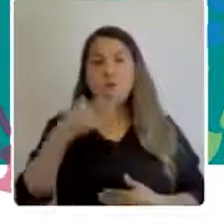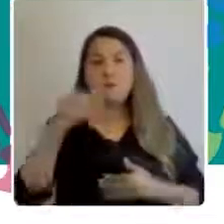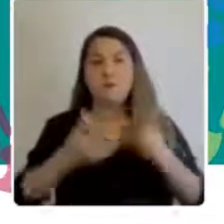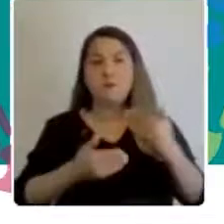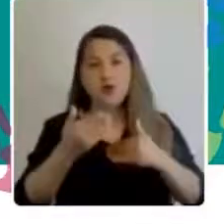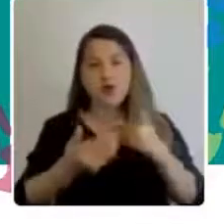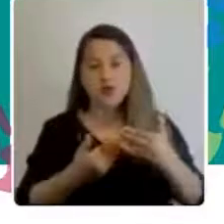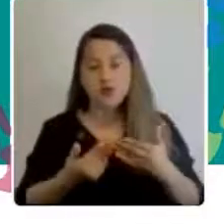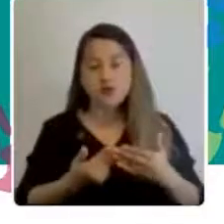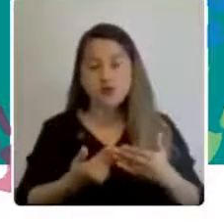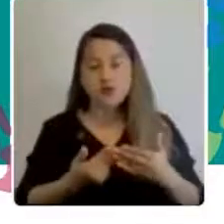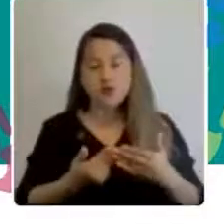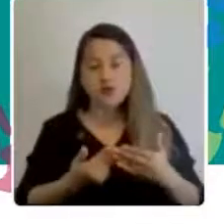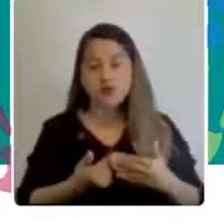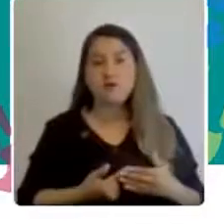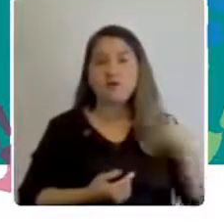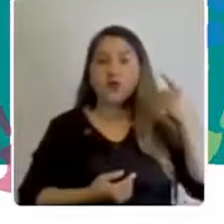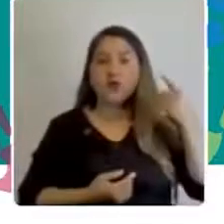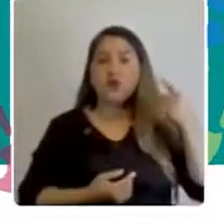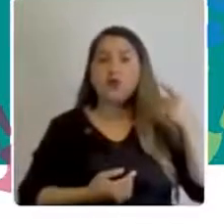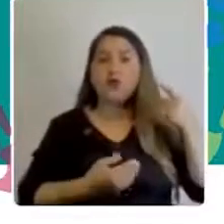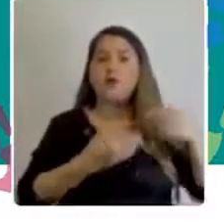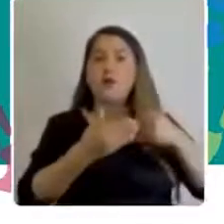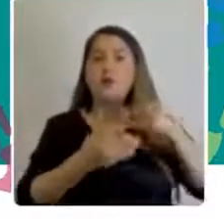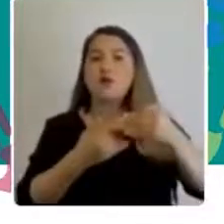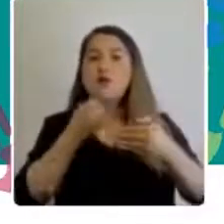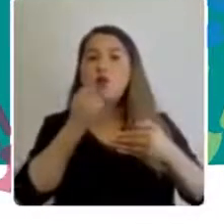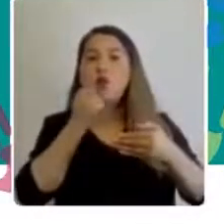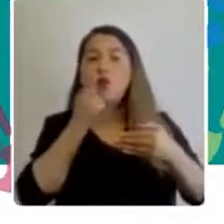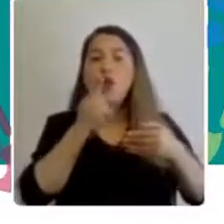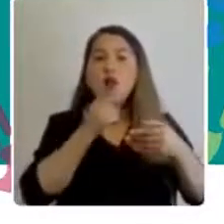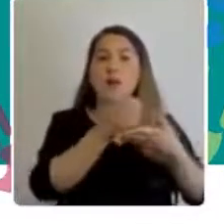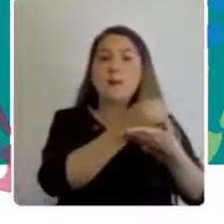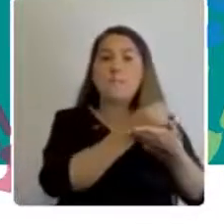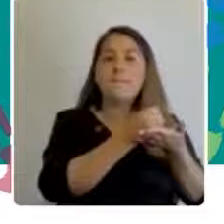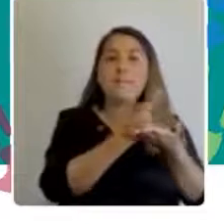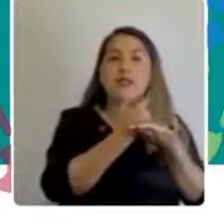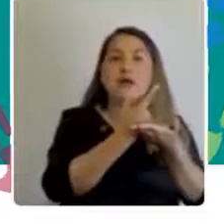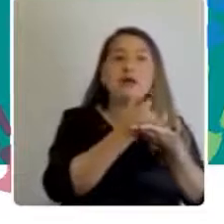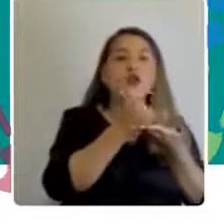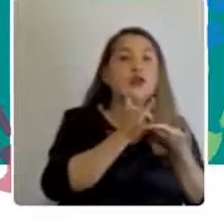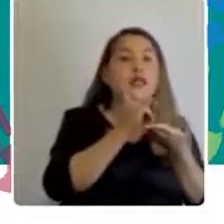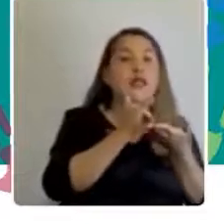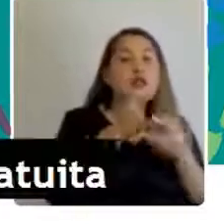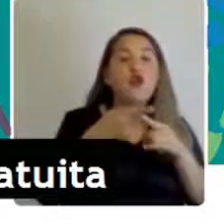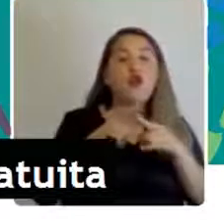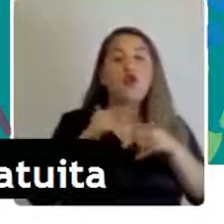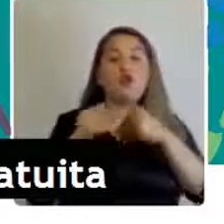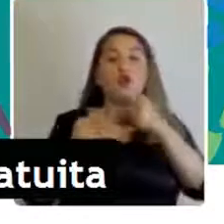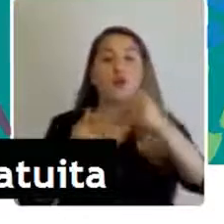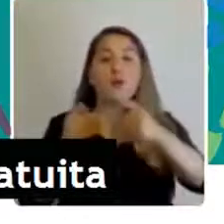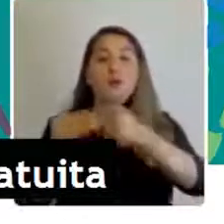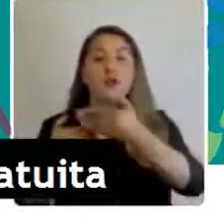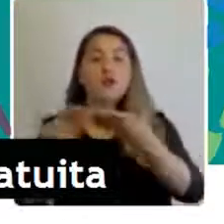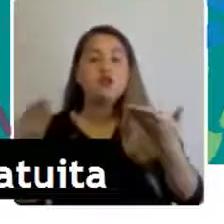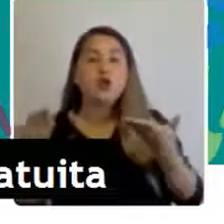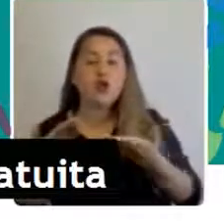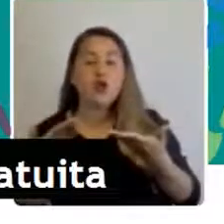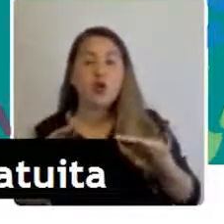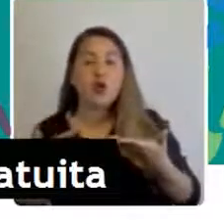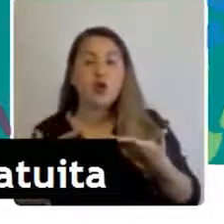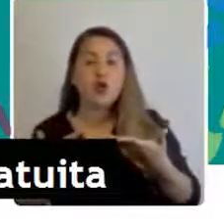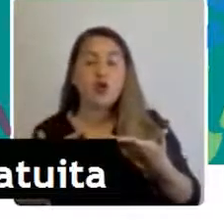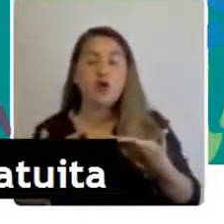Agency, but there are also other processes like the compassionate use. So we can use